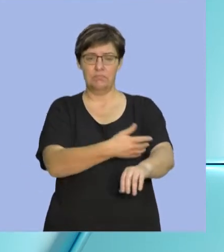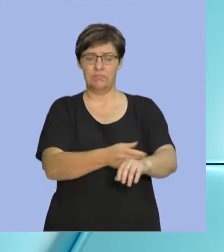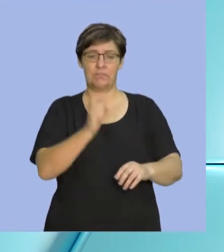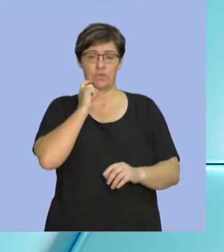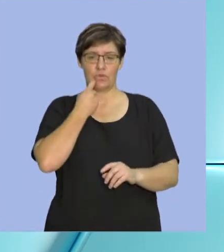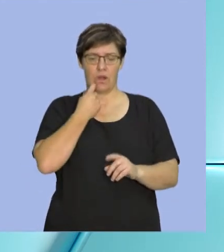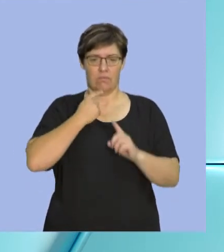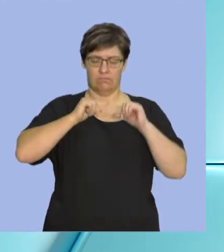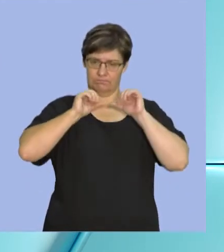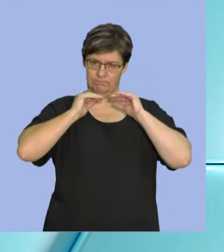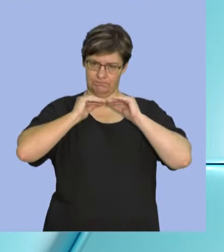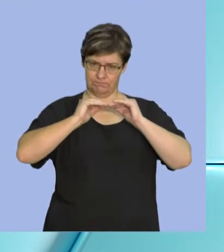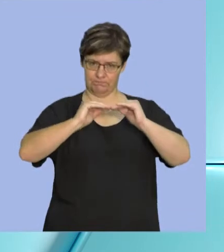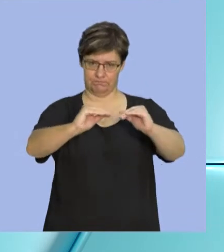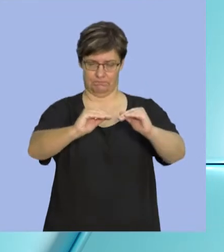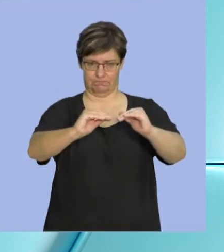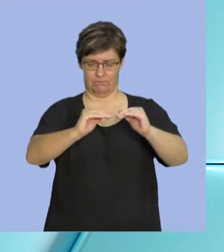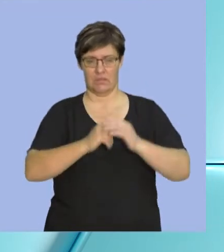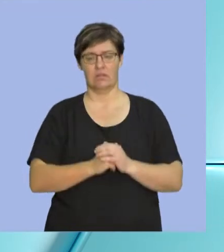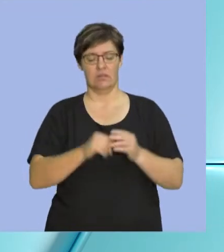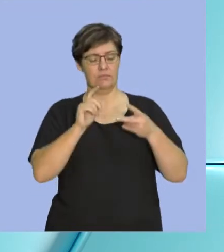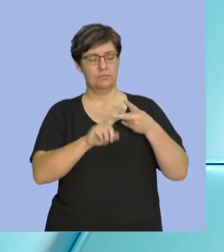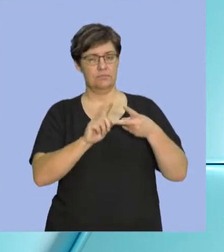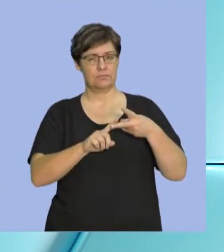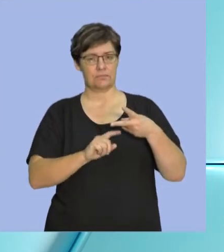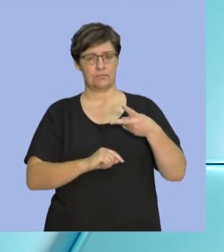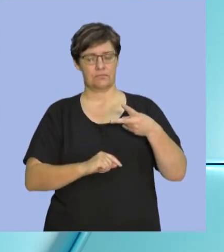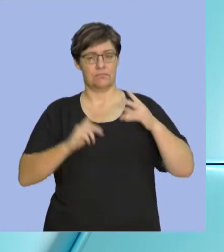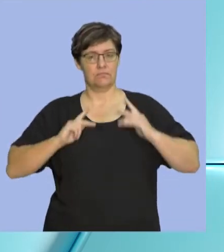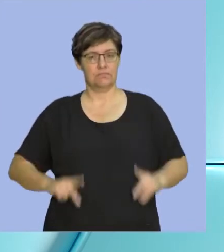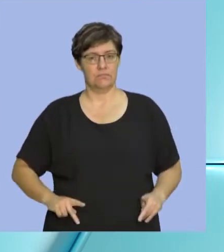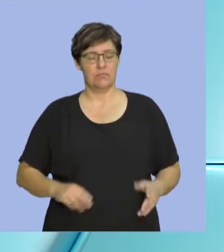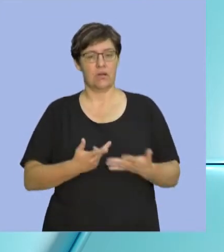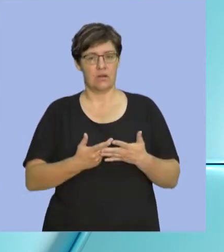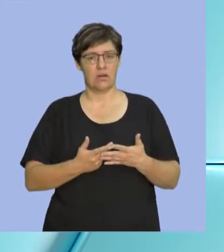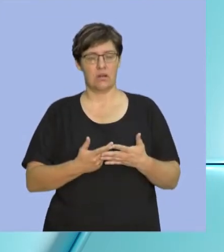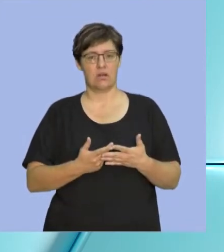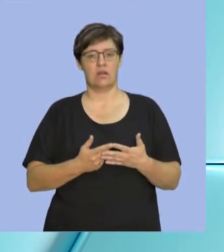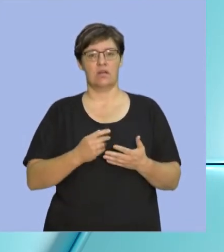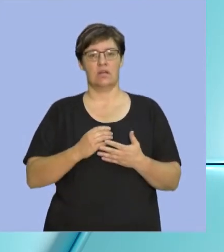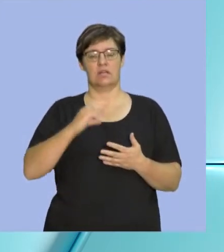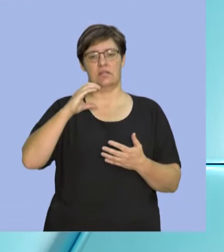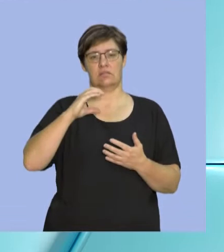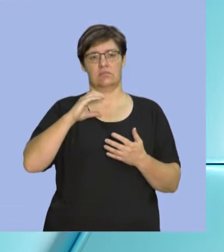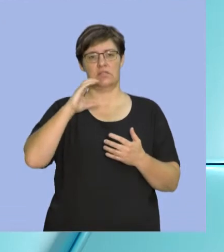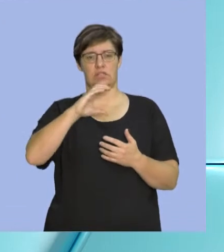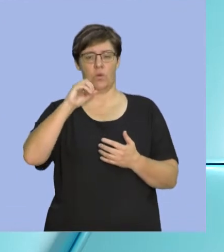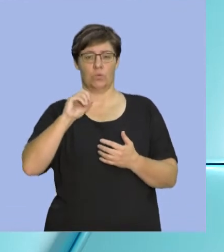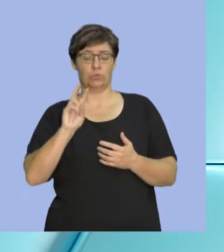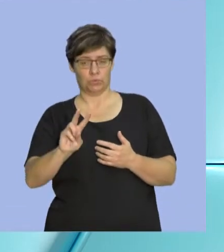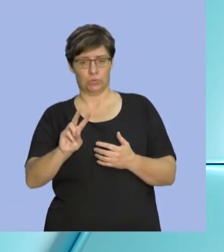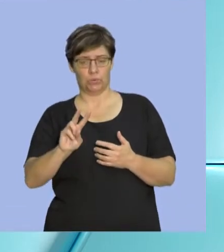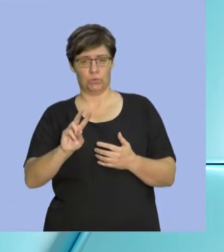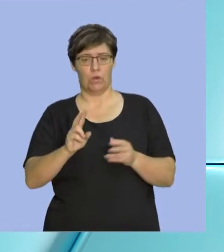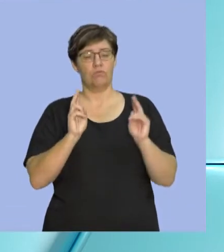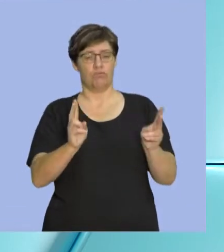at a constant concentration. We've also looked at how the body maintains a carbon dioxide level within a constant range or a